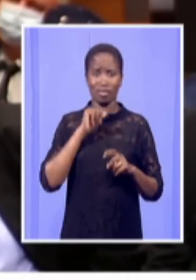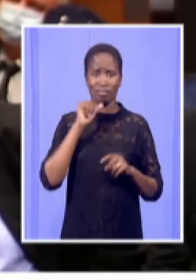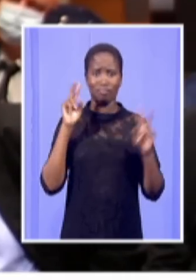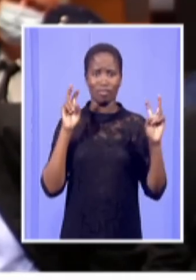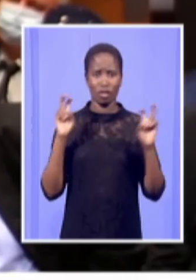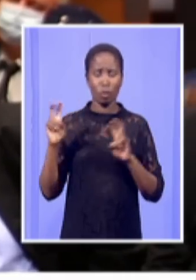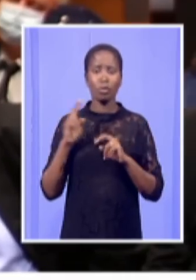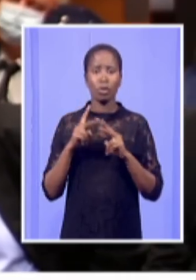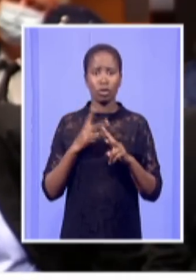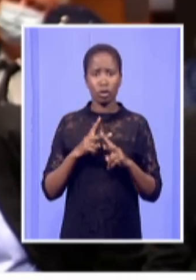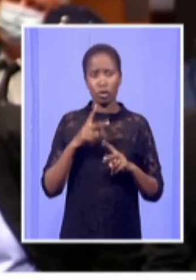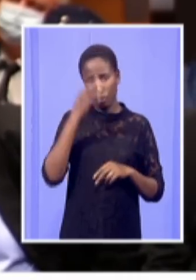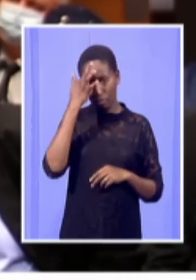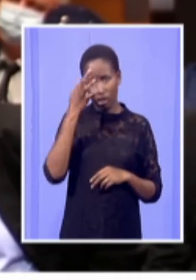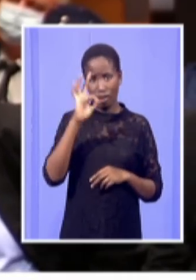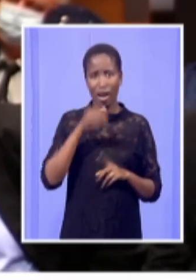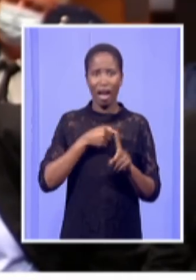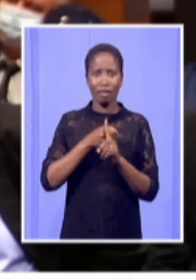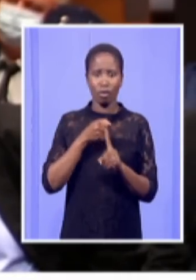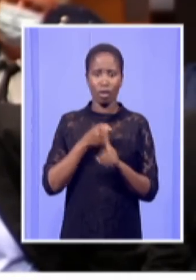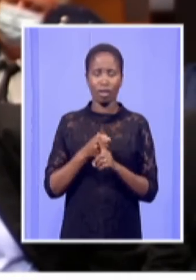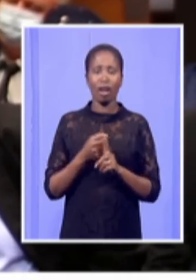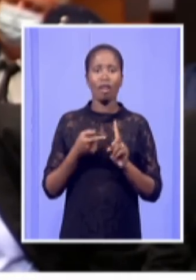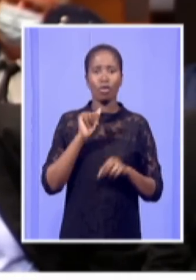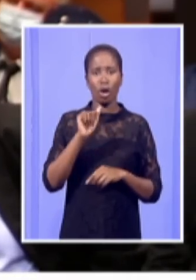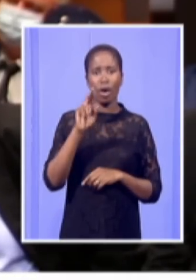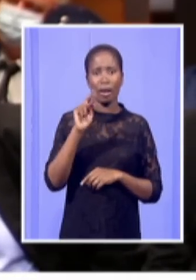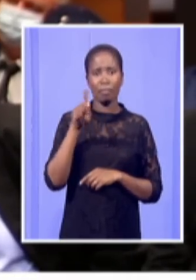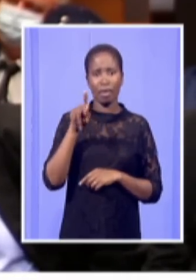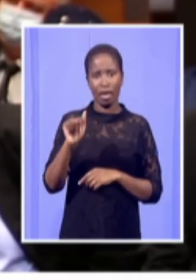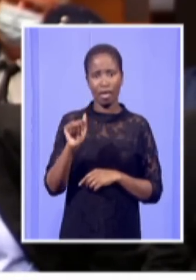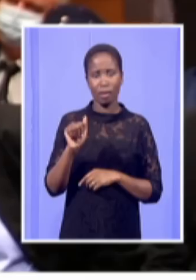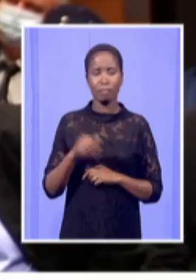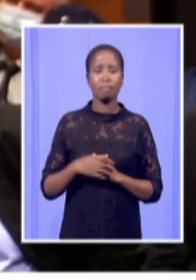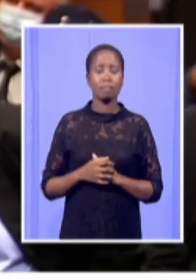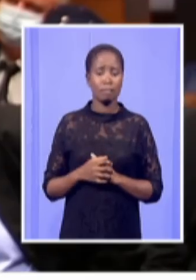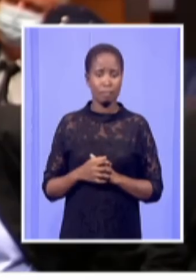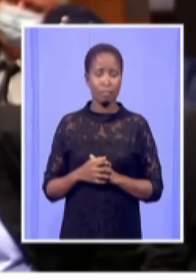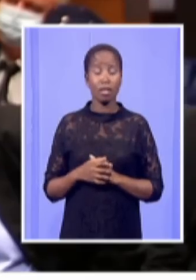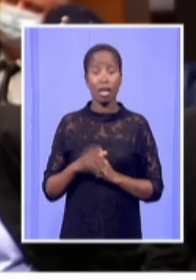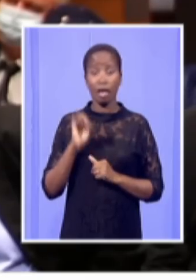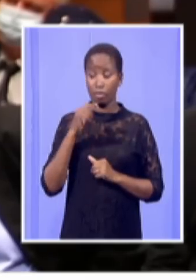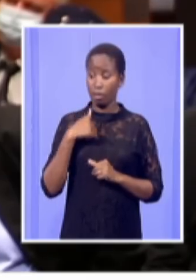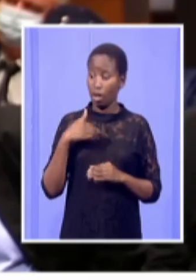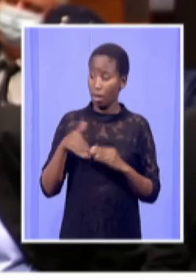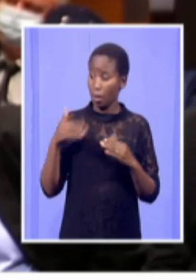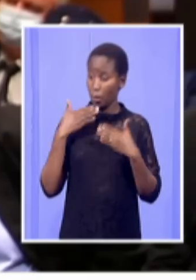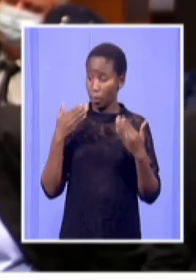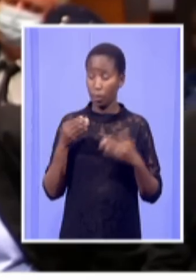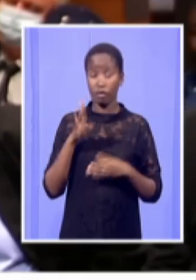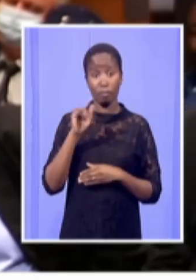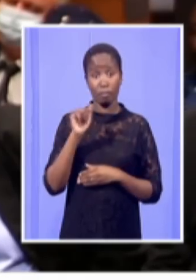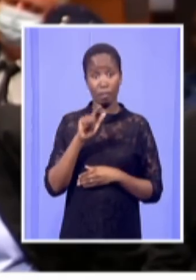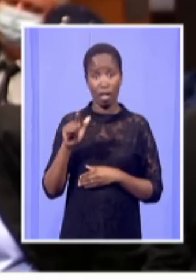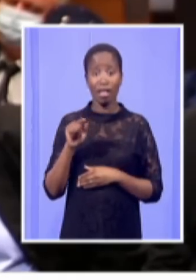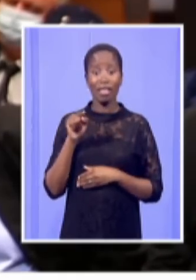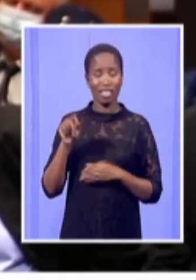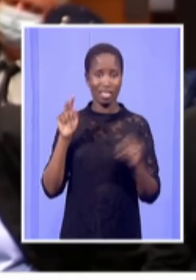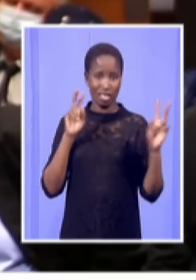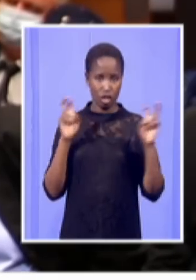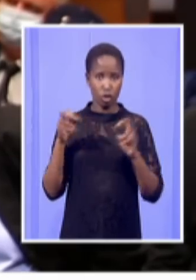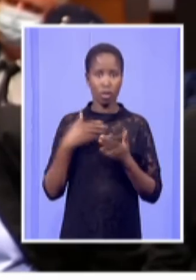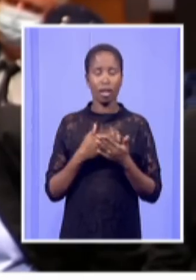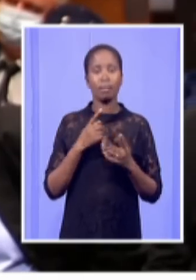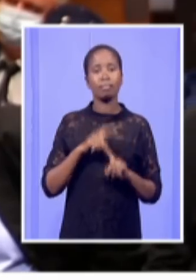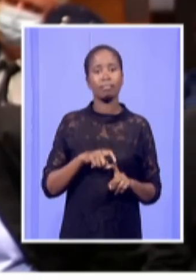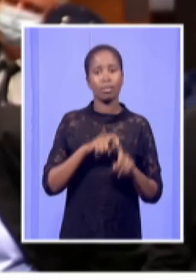state advocate on behalf of the NPA, are not opposed to my release on bail, and that this matter predates the pending matter, which